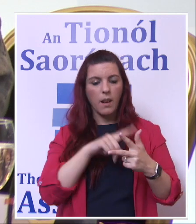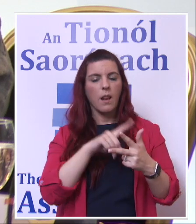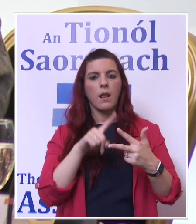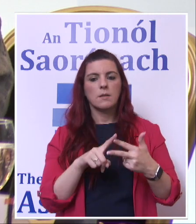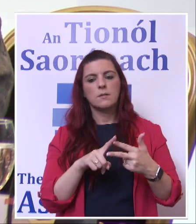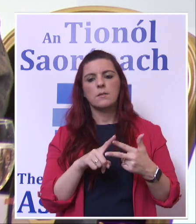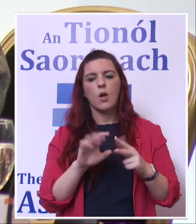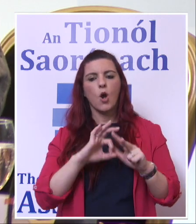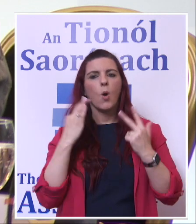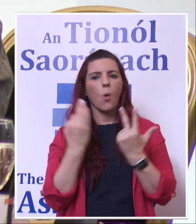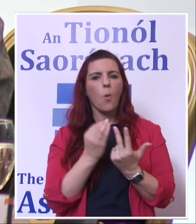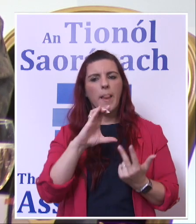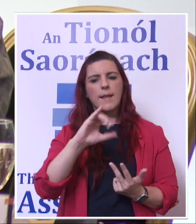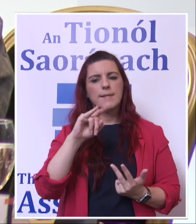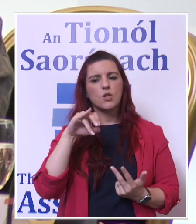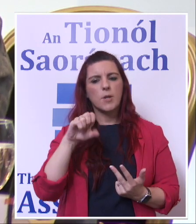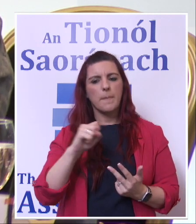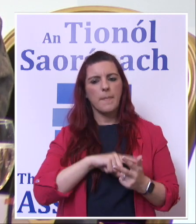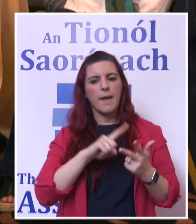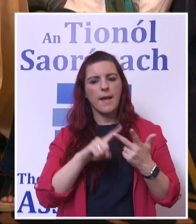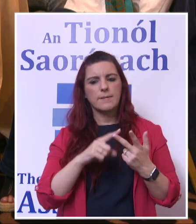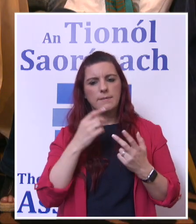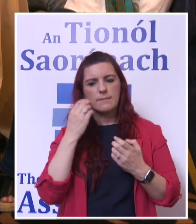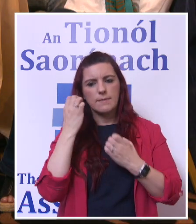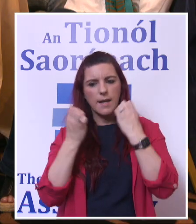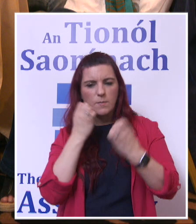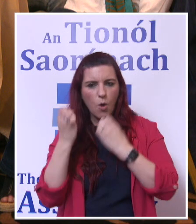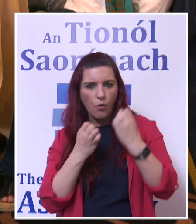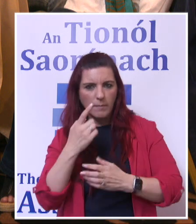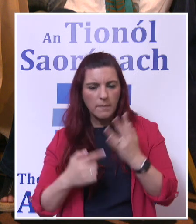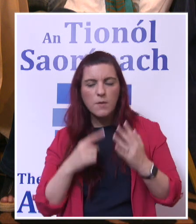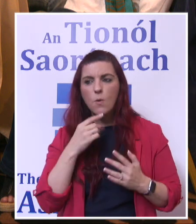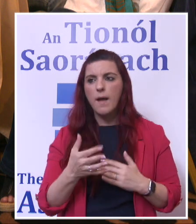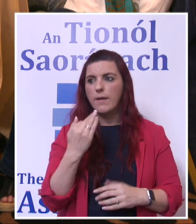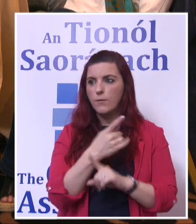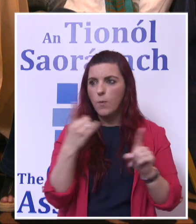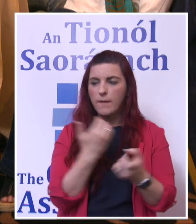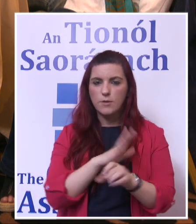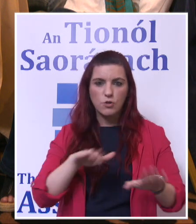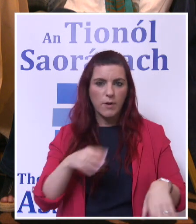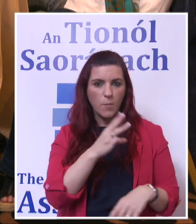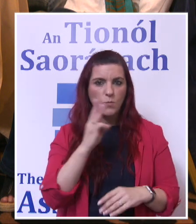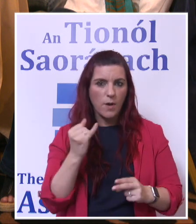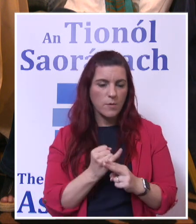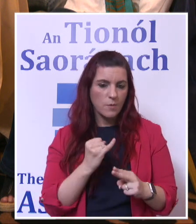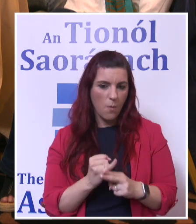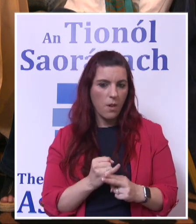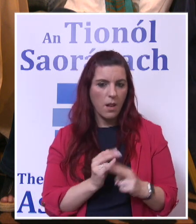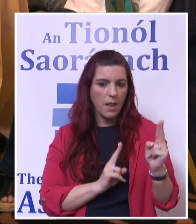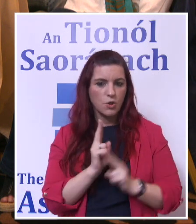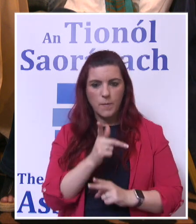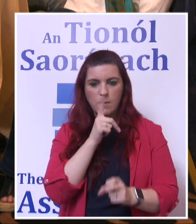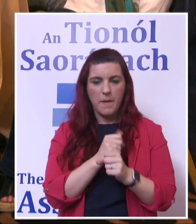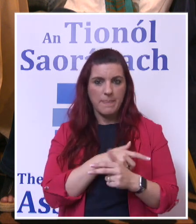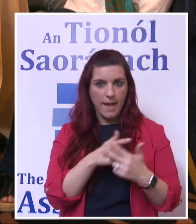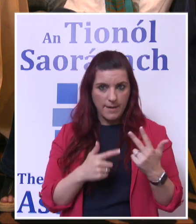global citizenship, and exploring democracy. So if any of you have children in secondary school, they should be talking things like